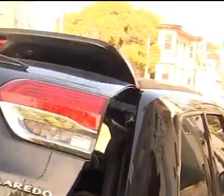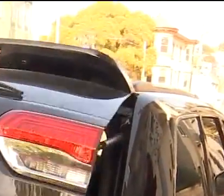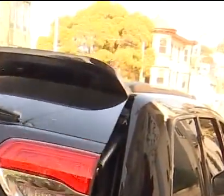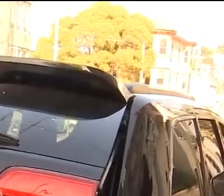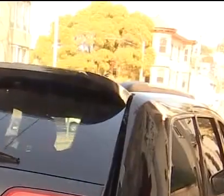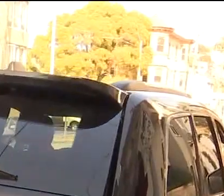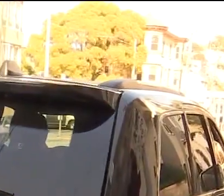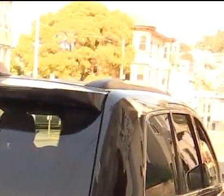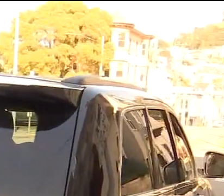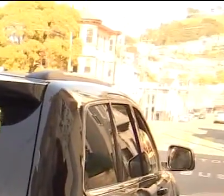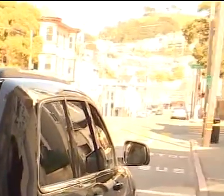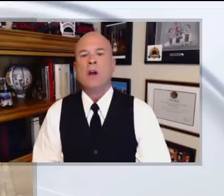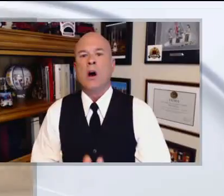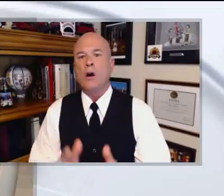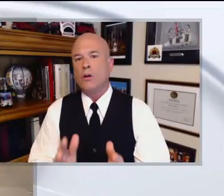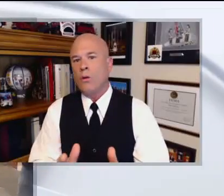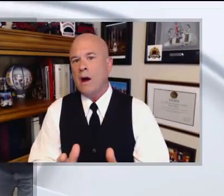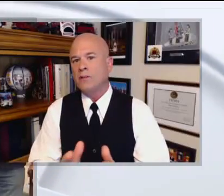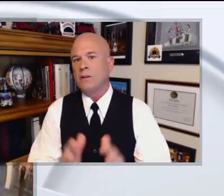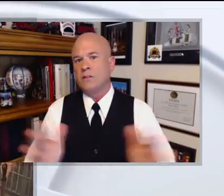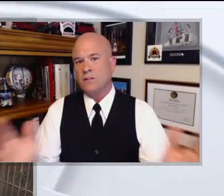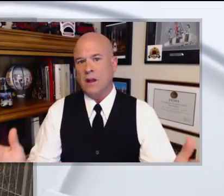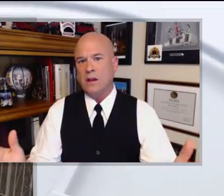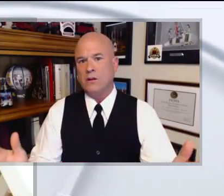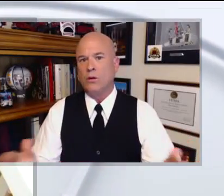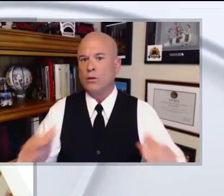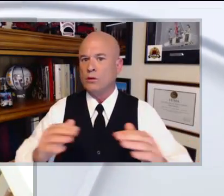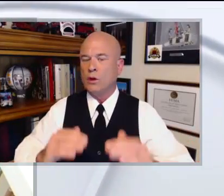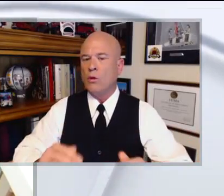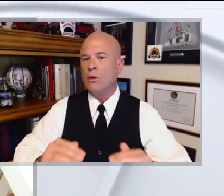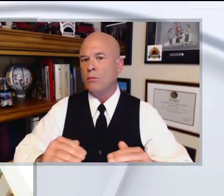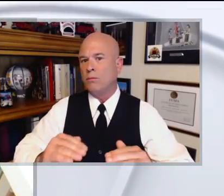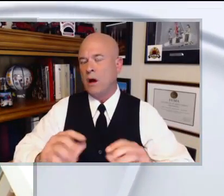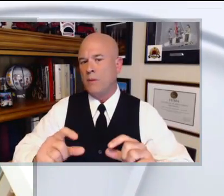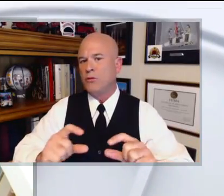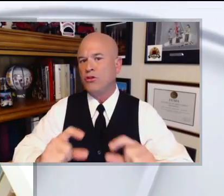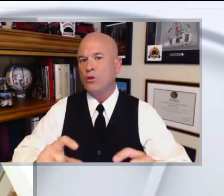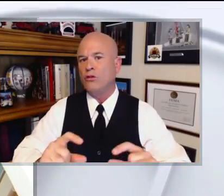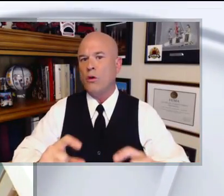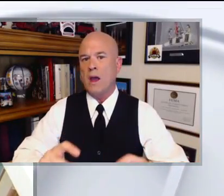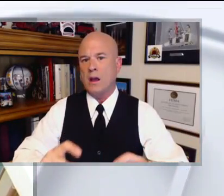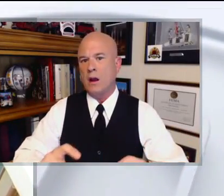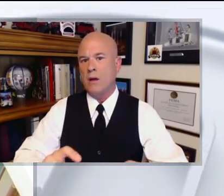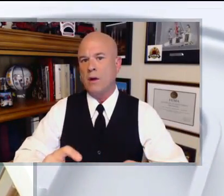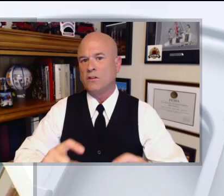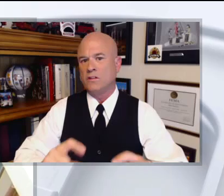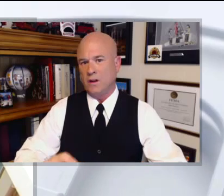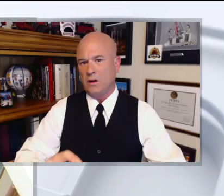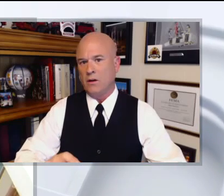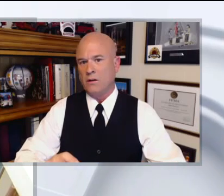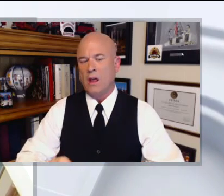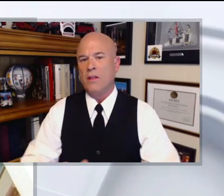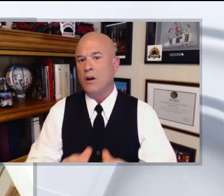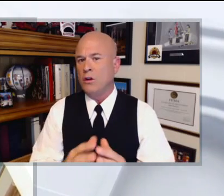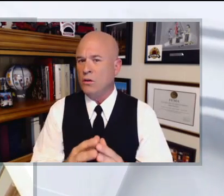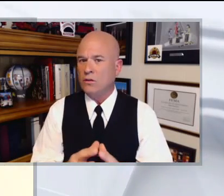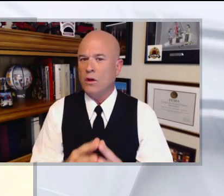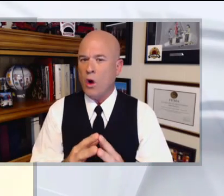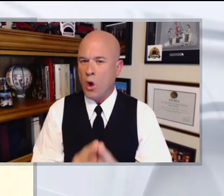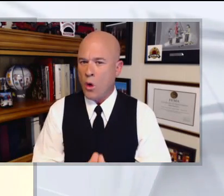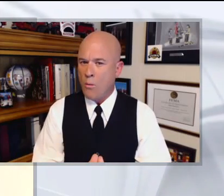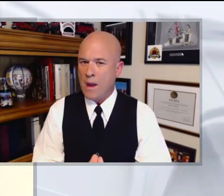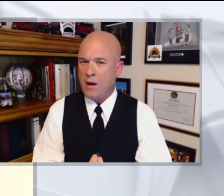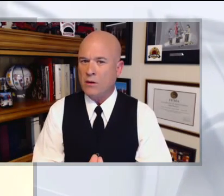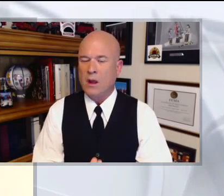if you will, restaurant meals across the state to the lower socioeconomic seniors that are